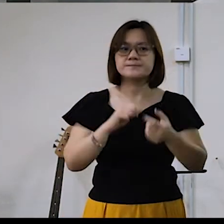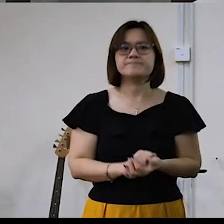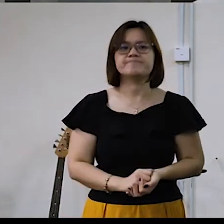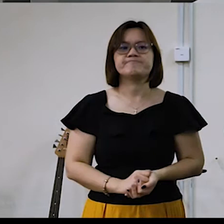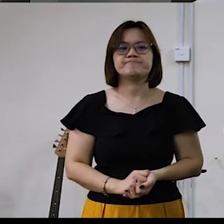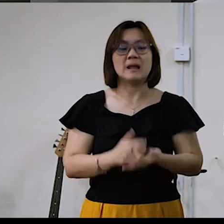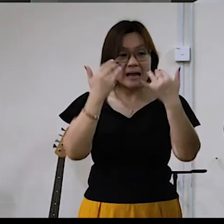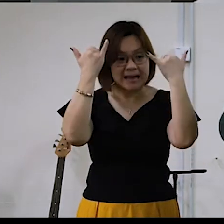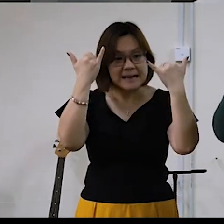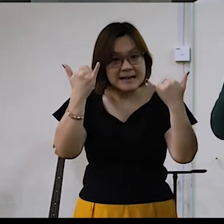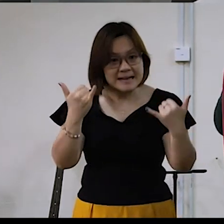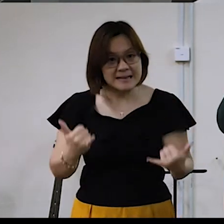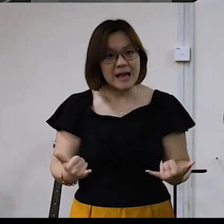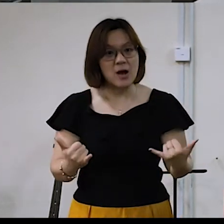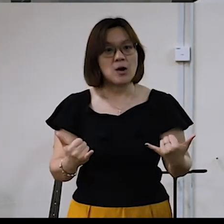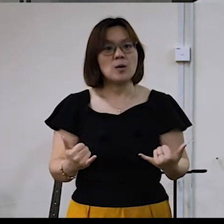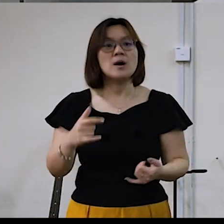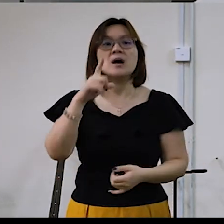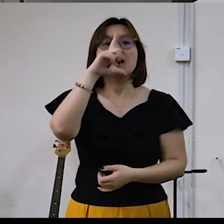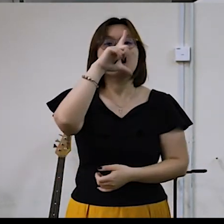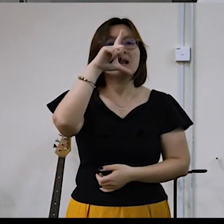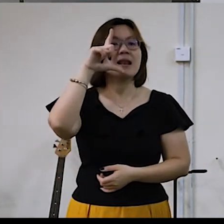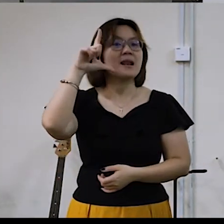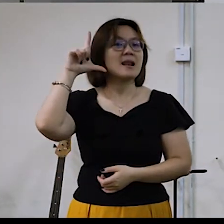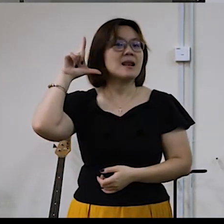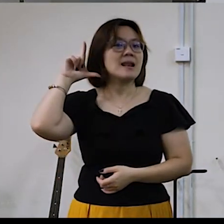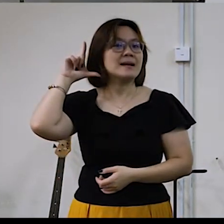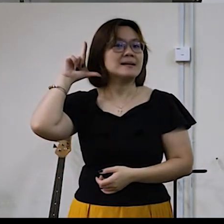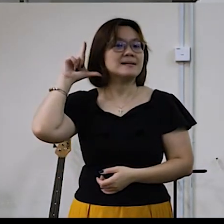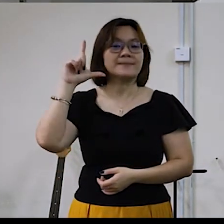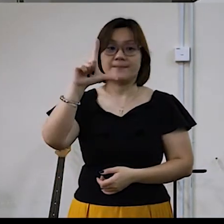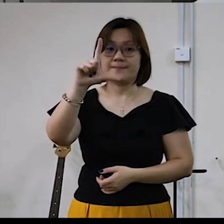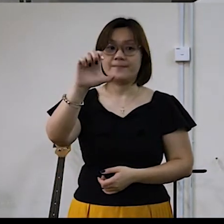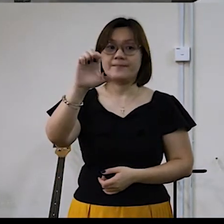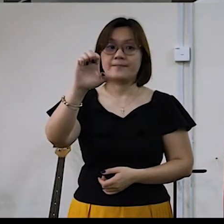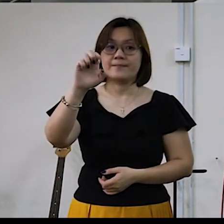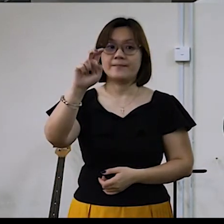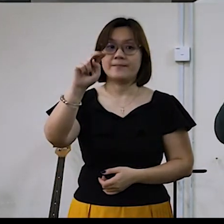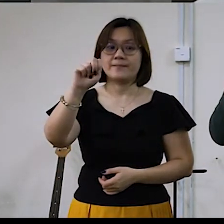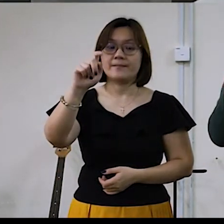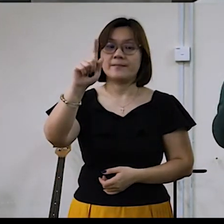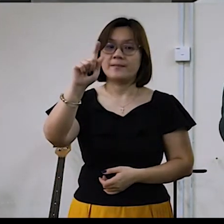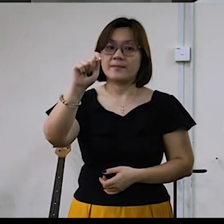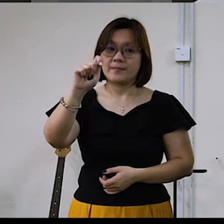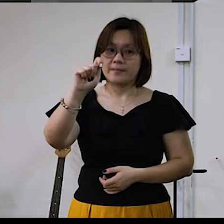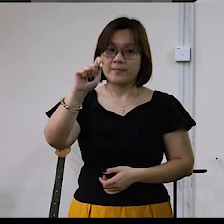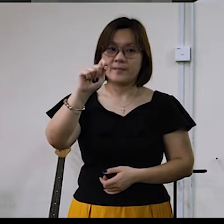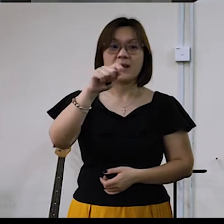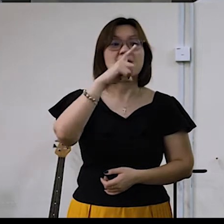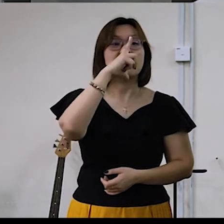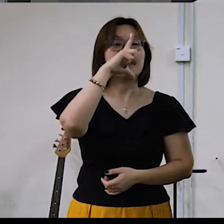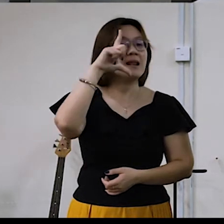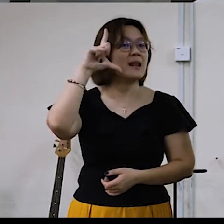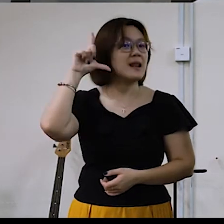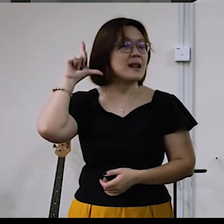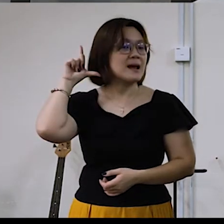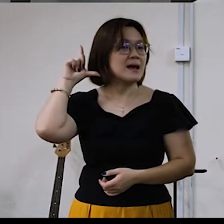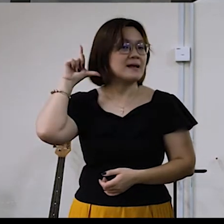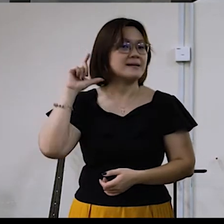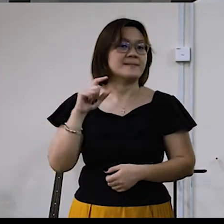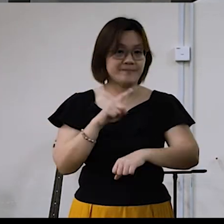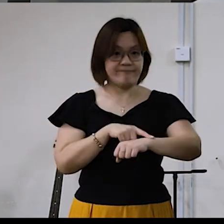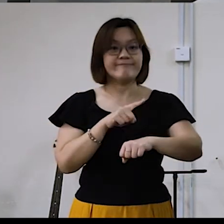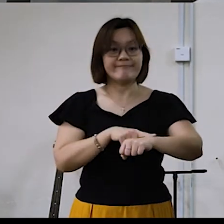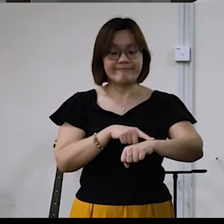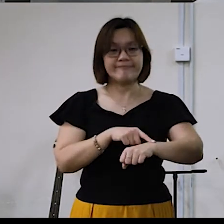Lent and the closure. We are in the closure, the finale of the season of Lent. And the